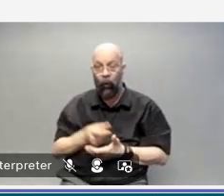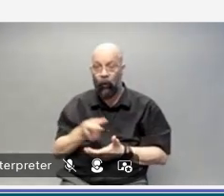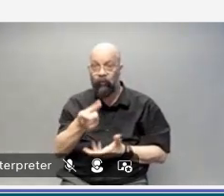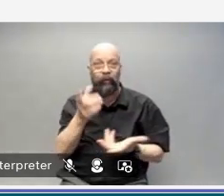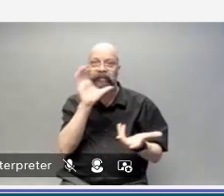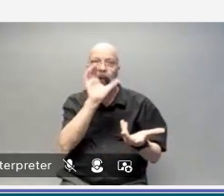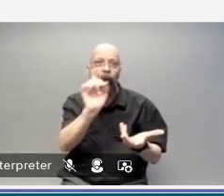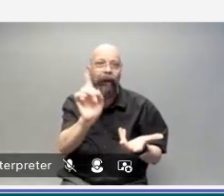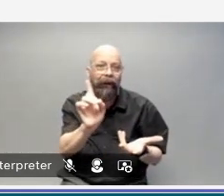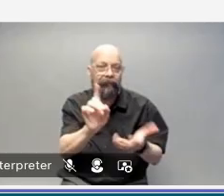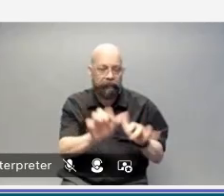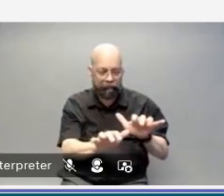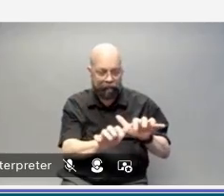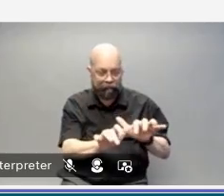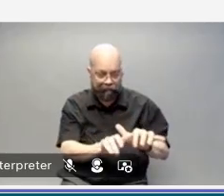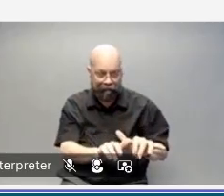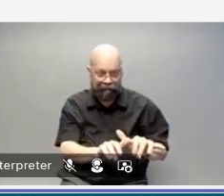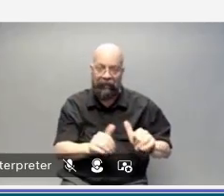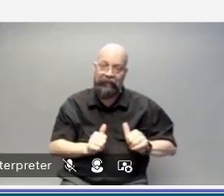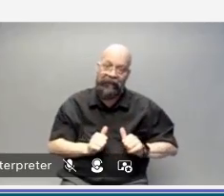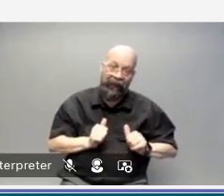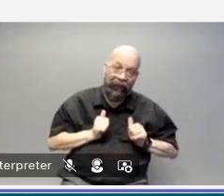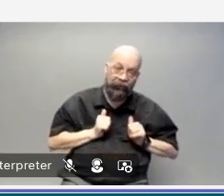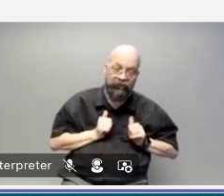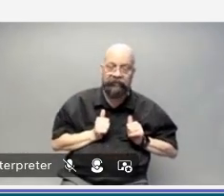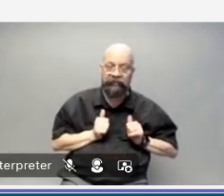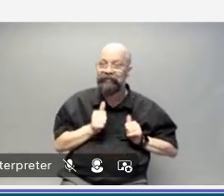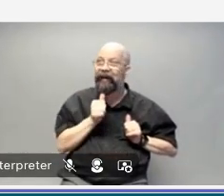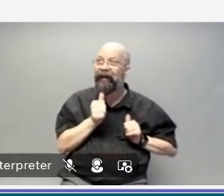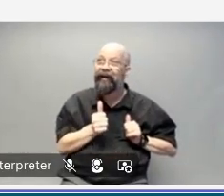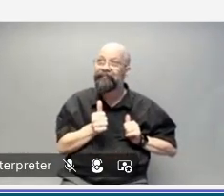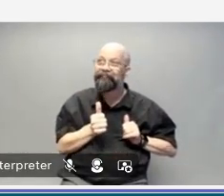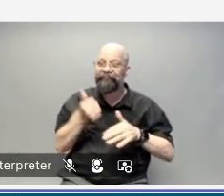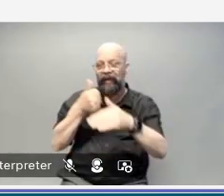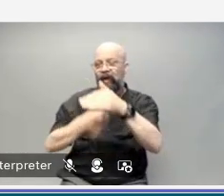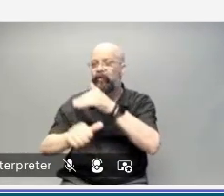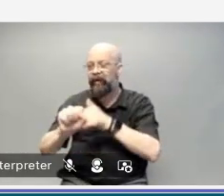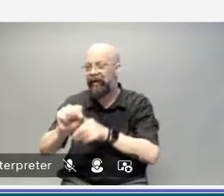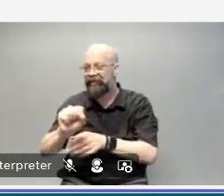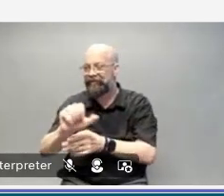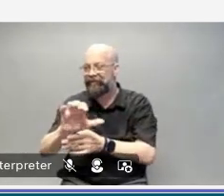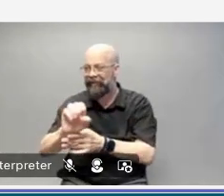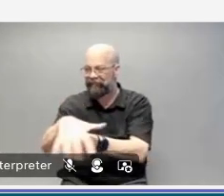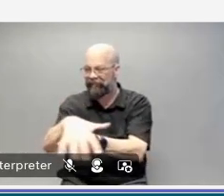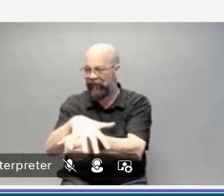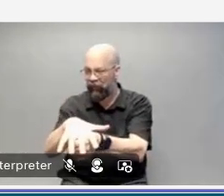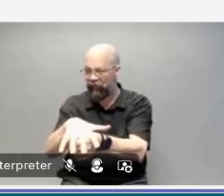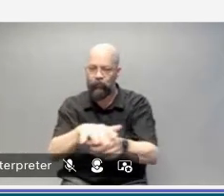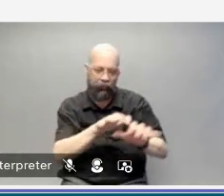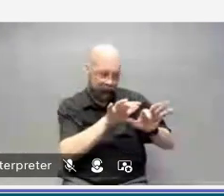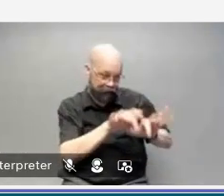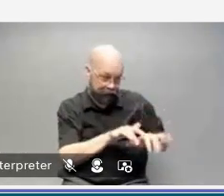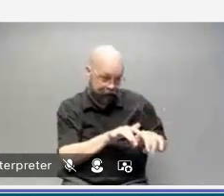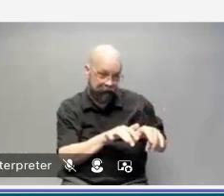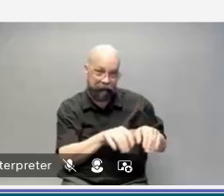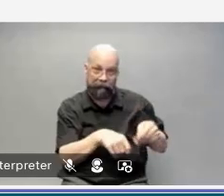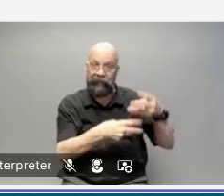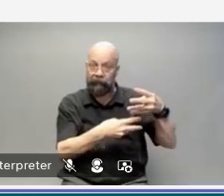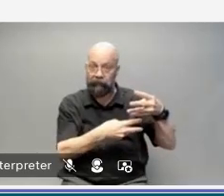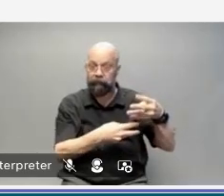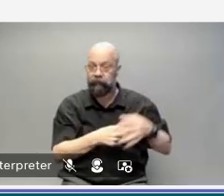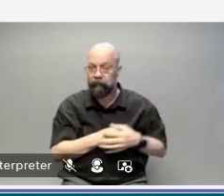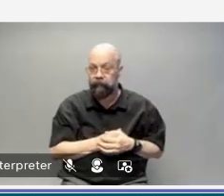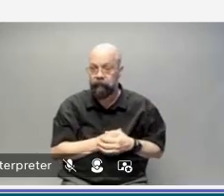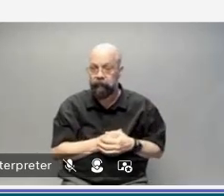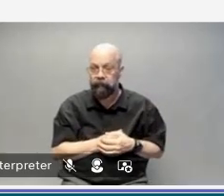for addresses that are not actually served by SCE. The outage map also shows the locations for resources that